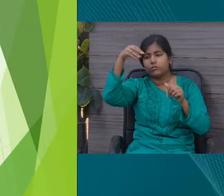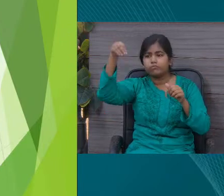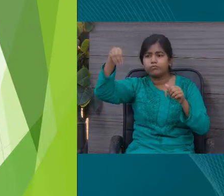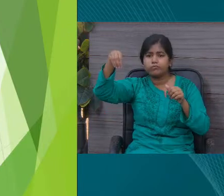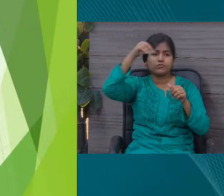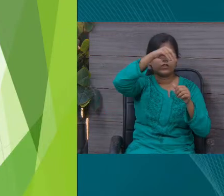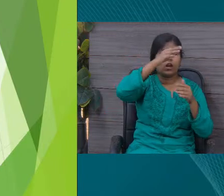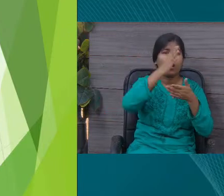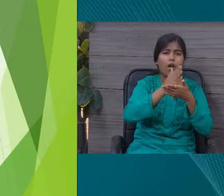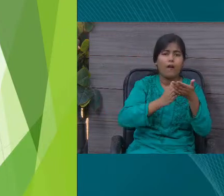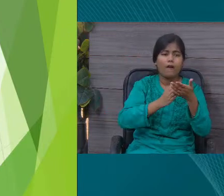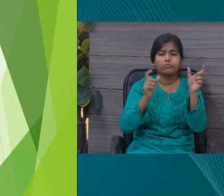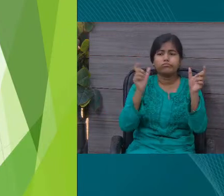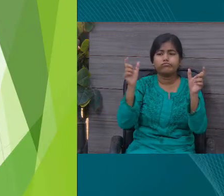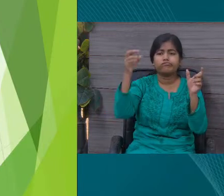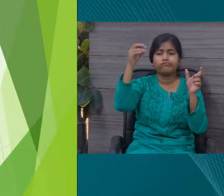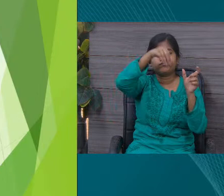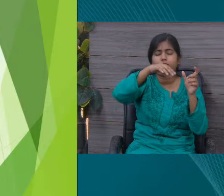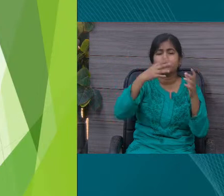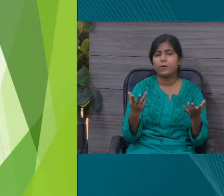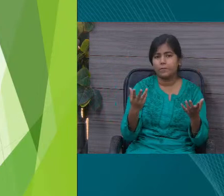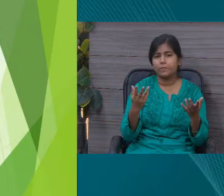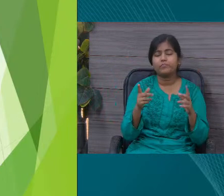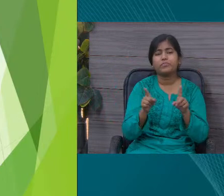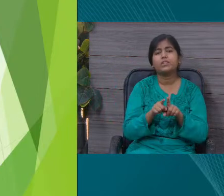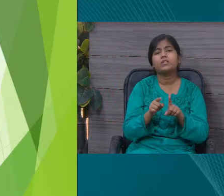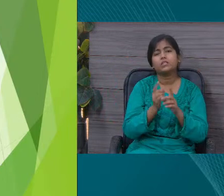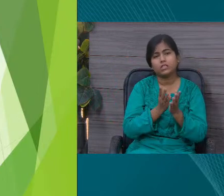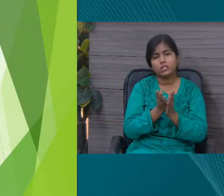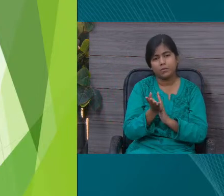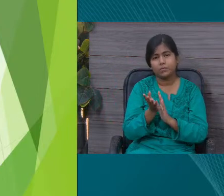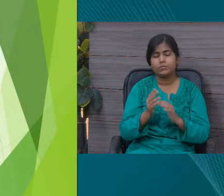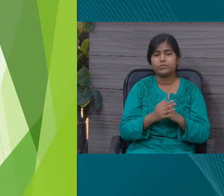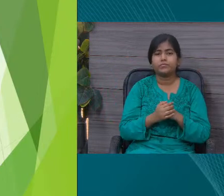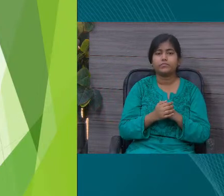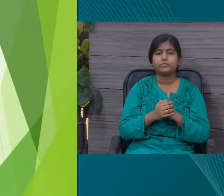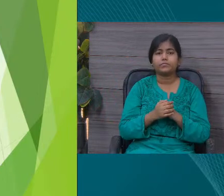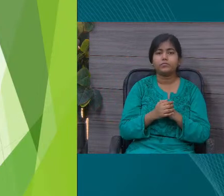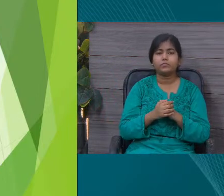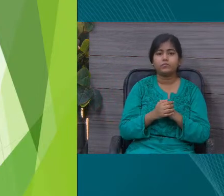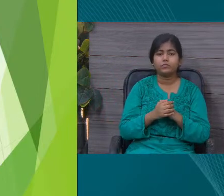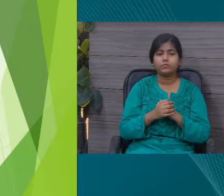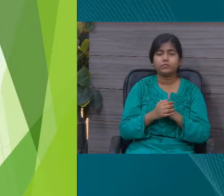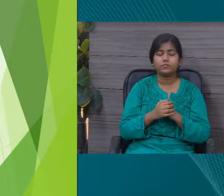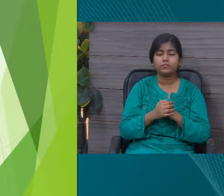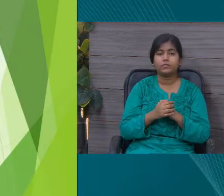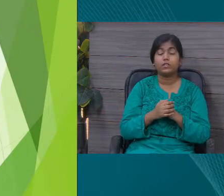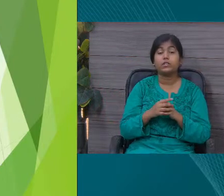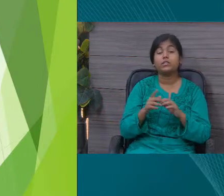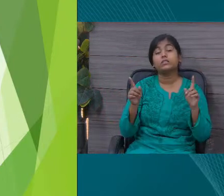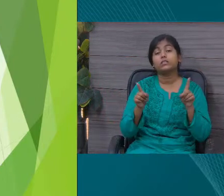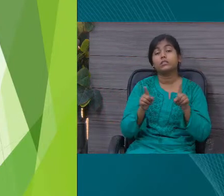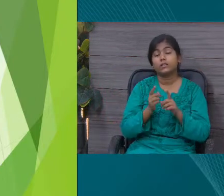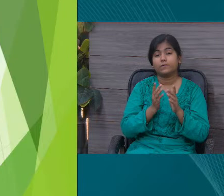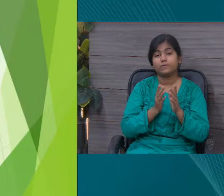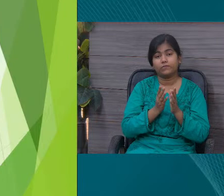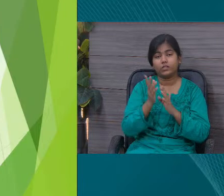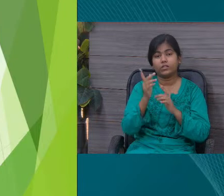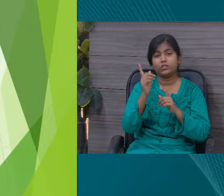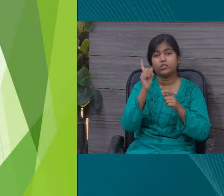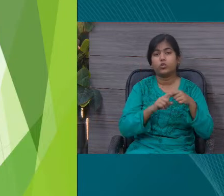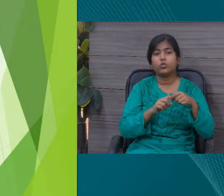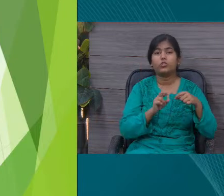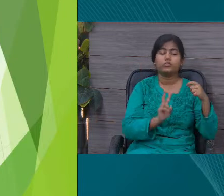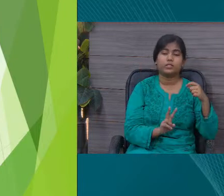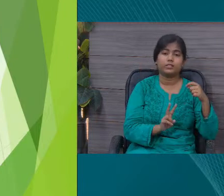the questions, and then we can move towards asking them long answer questions. Likewise, the second question,